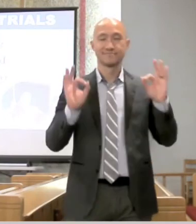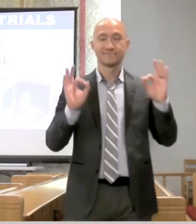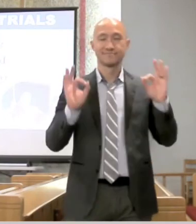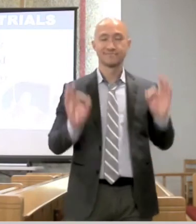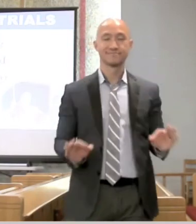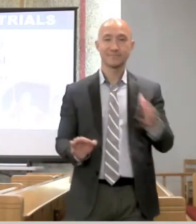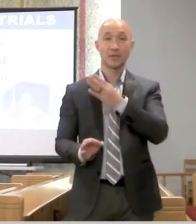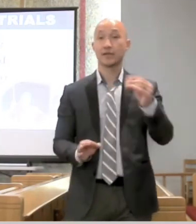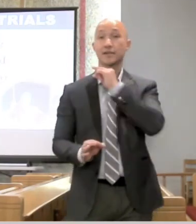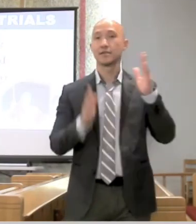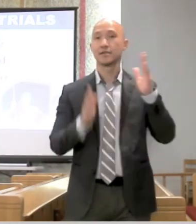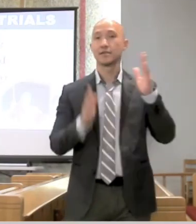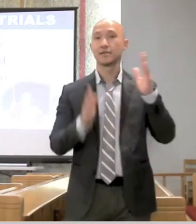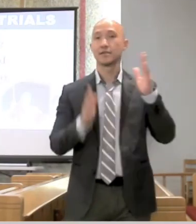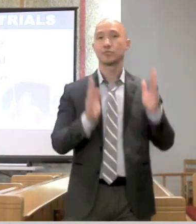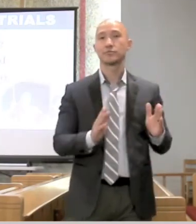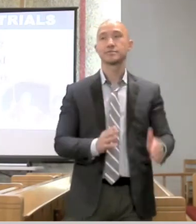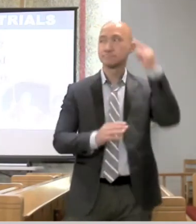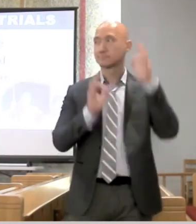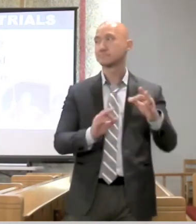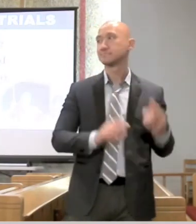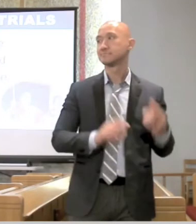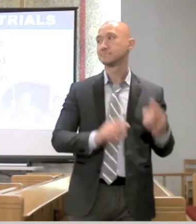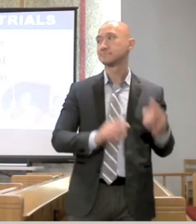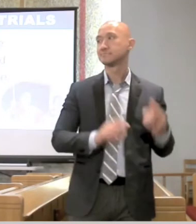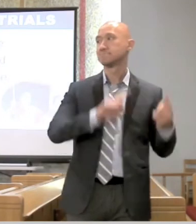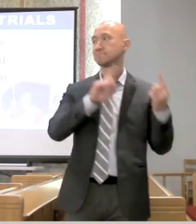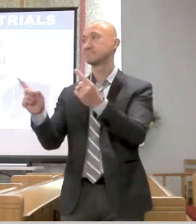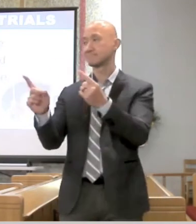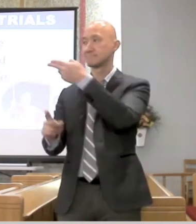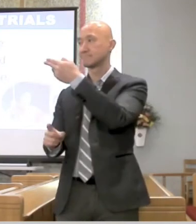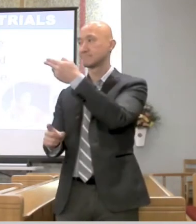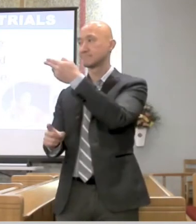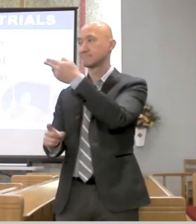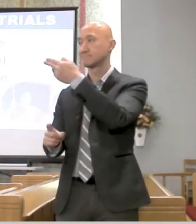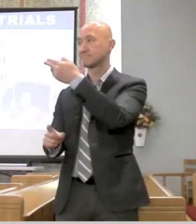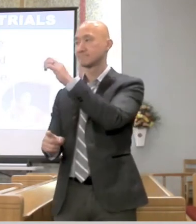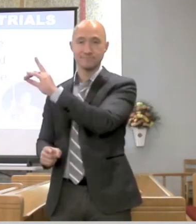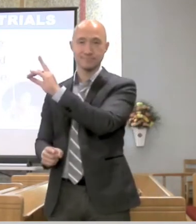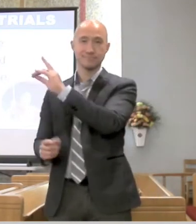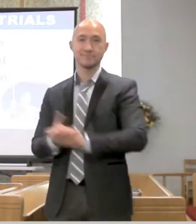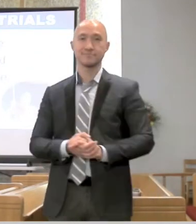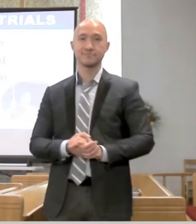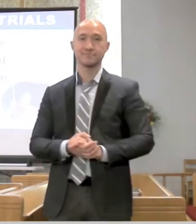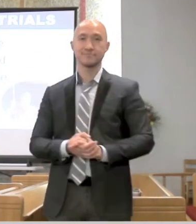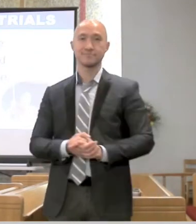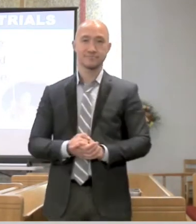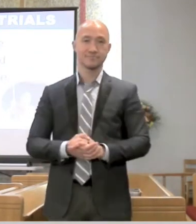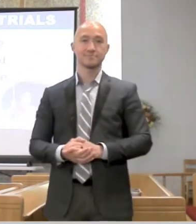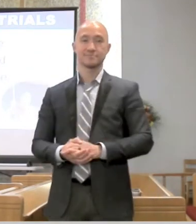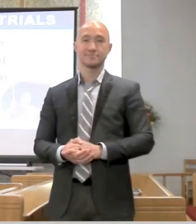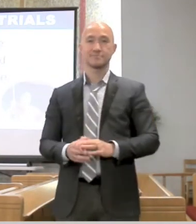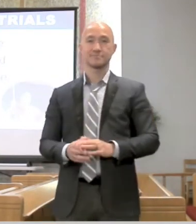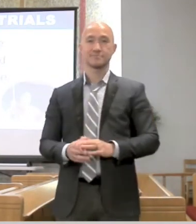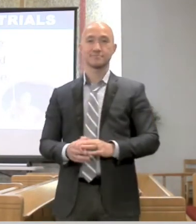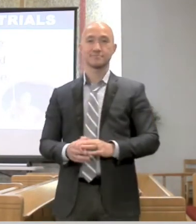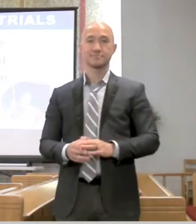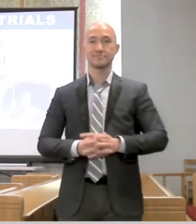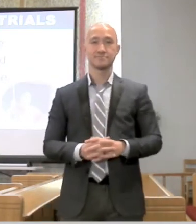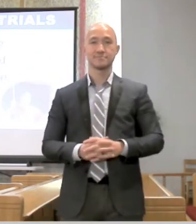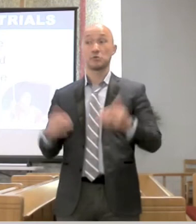himself. He was much more well known. And Herod was glad to see Jesus. Herod always wanted to see Jesus. He didn't want to